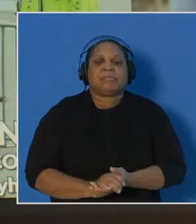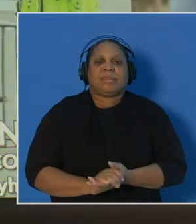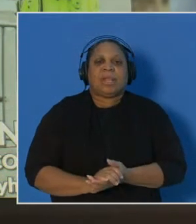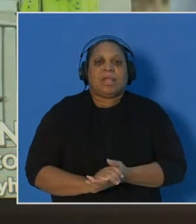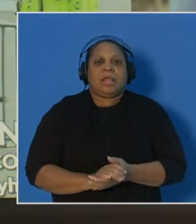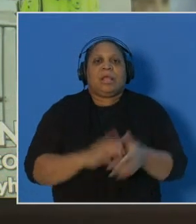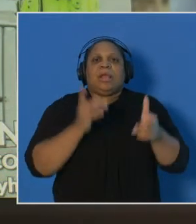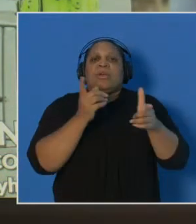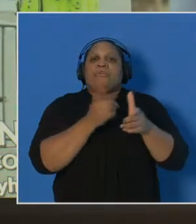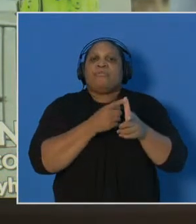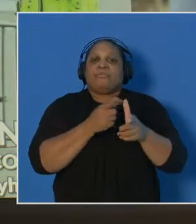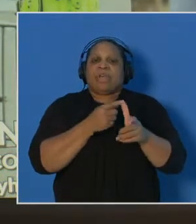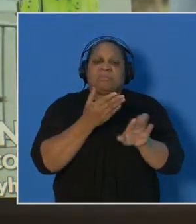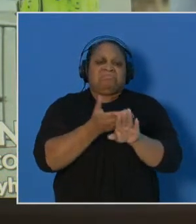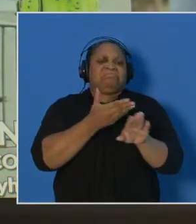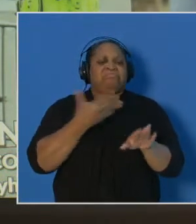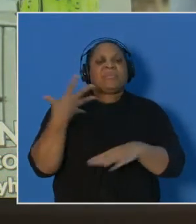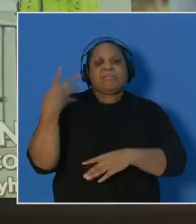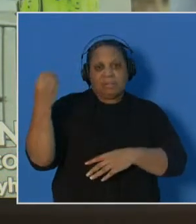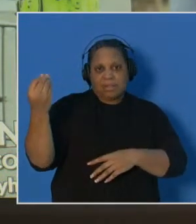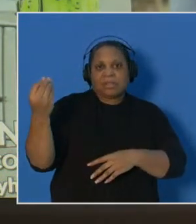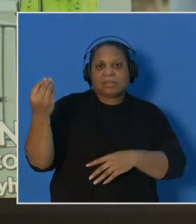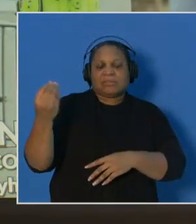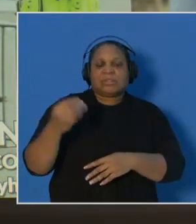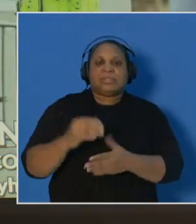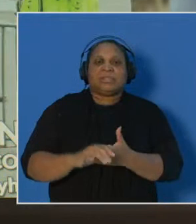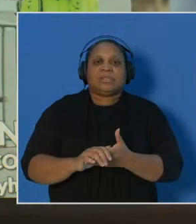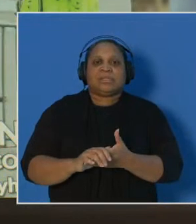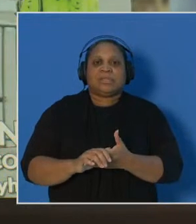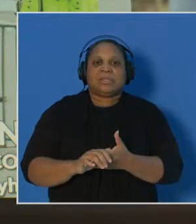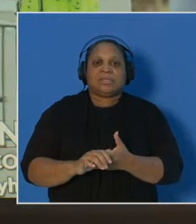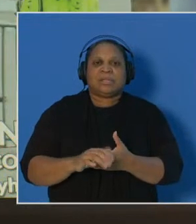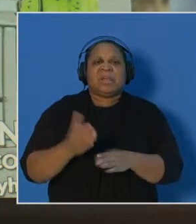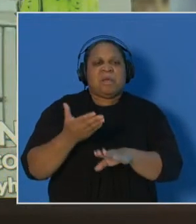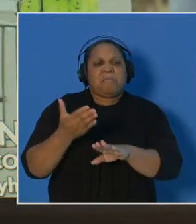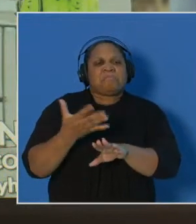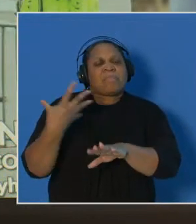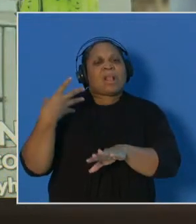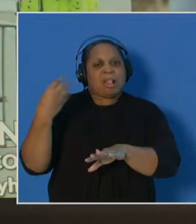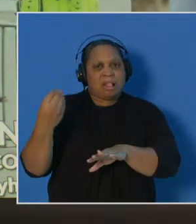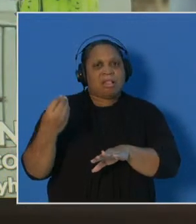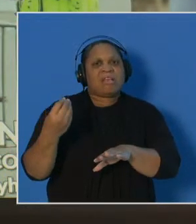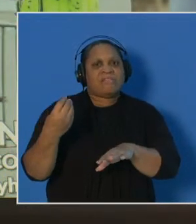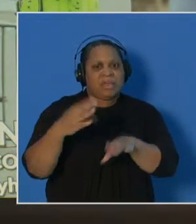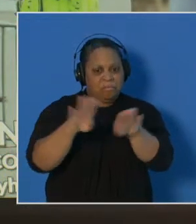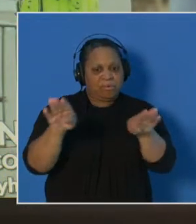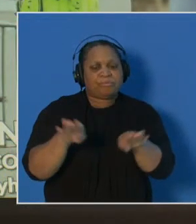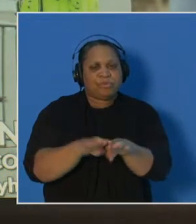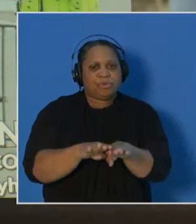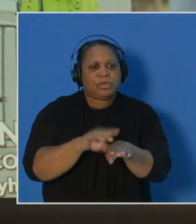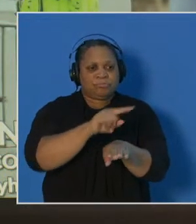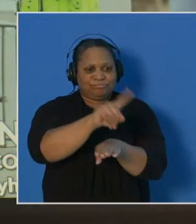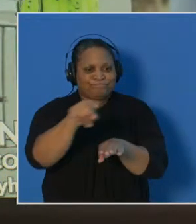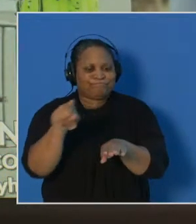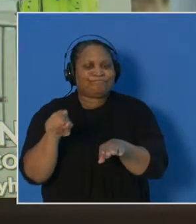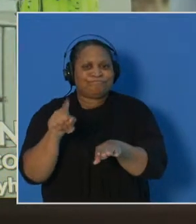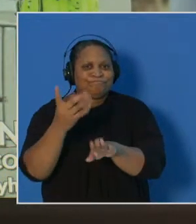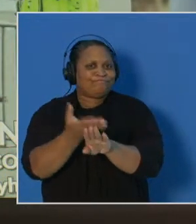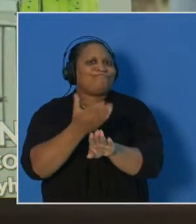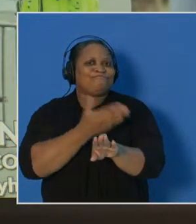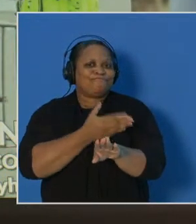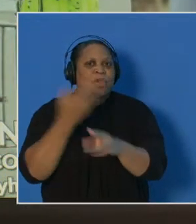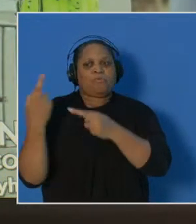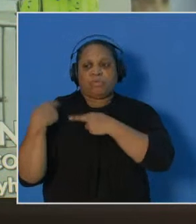In Phase 1, pre-departure, prior to departing for Bermuda, travelers will be responsible for several